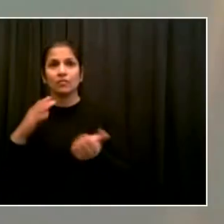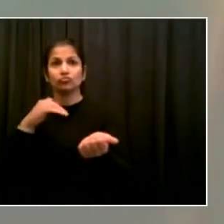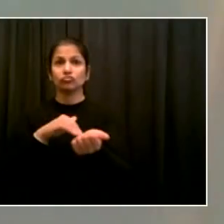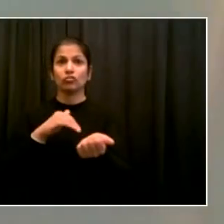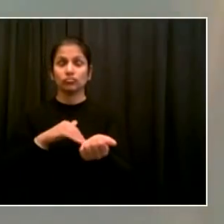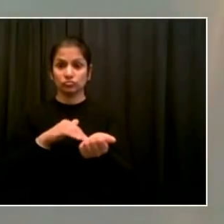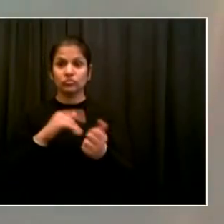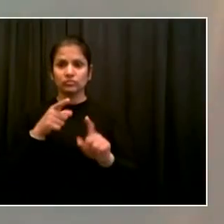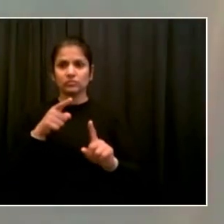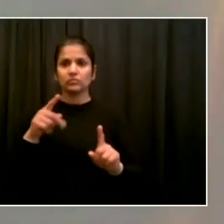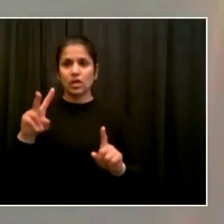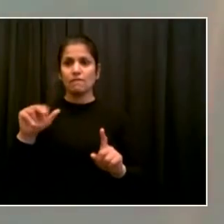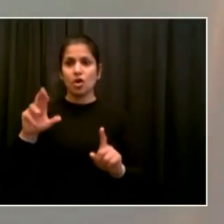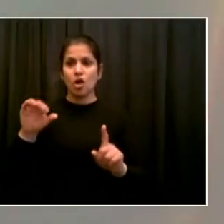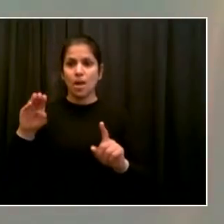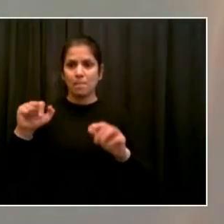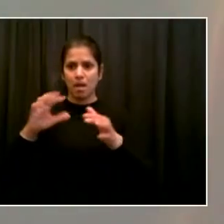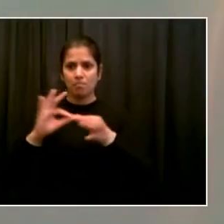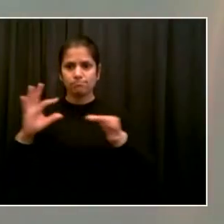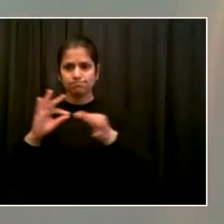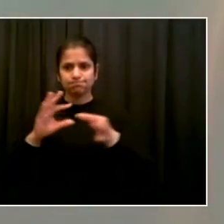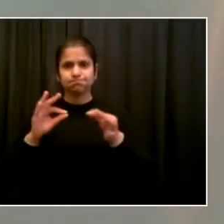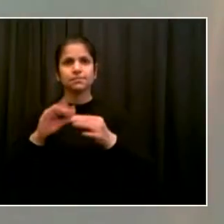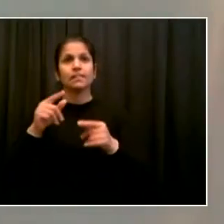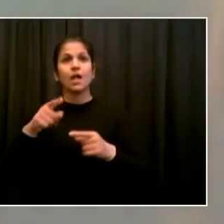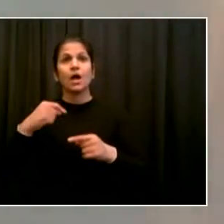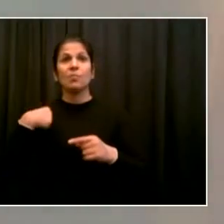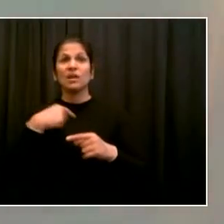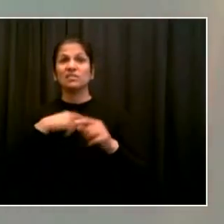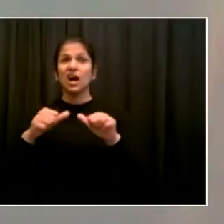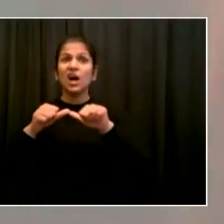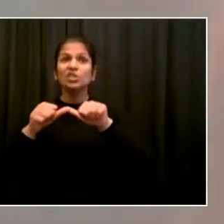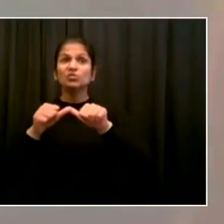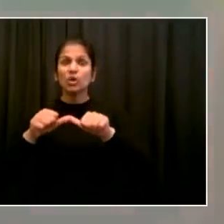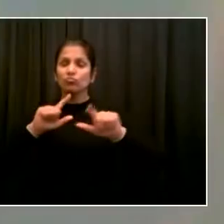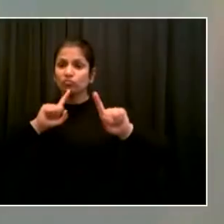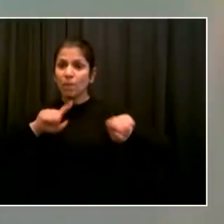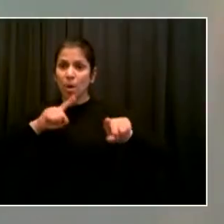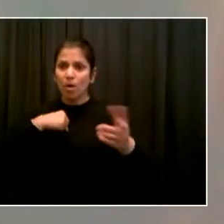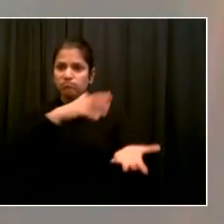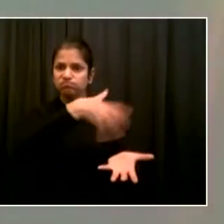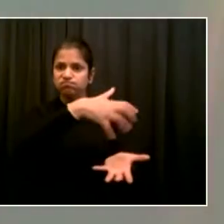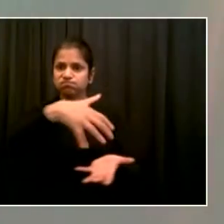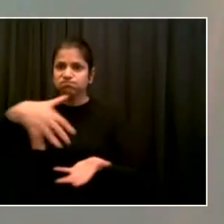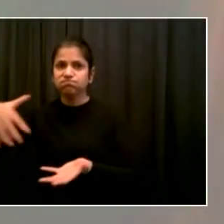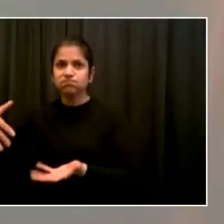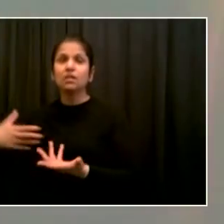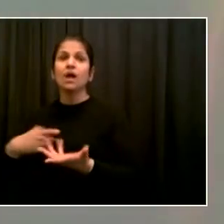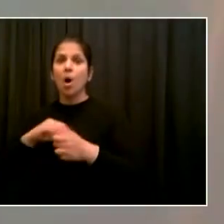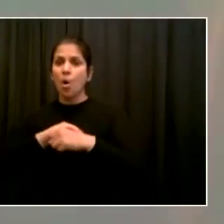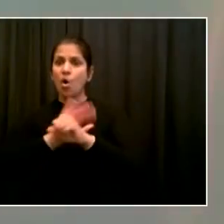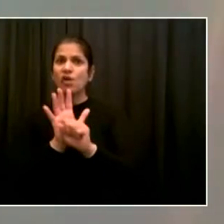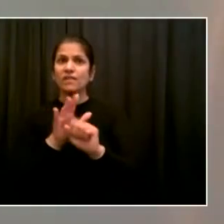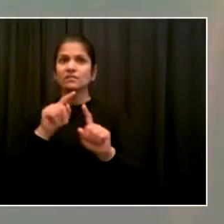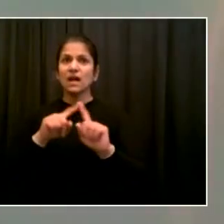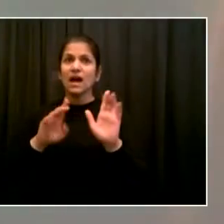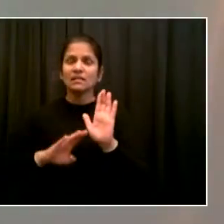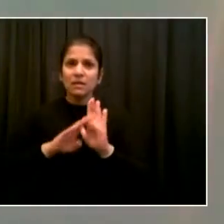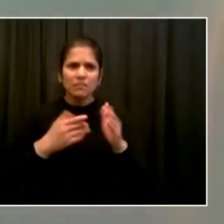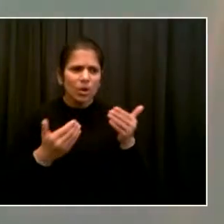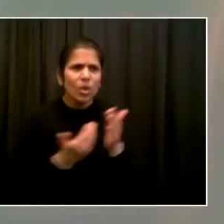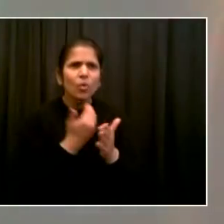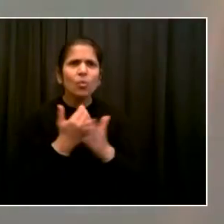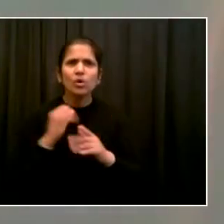the coronavirus. As we keep reporting, the virus is using evolution on its side to develop new variants, new ways to be more